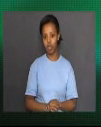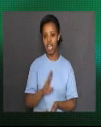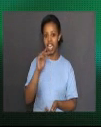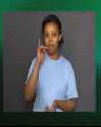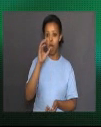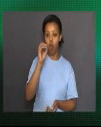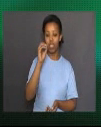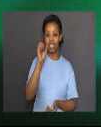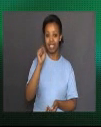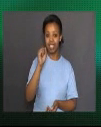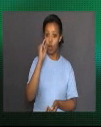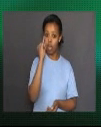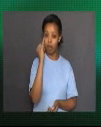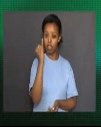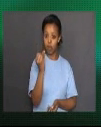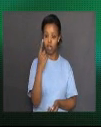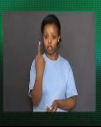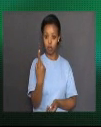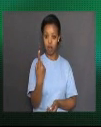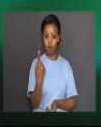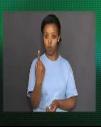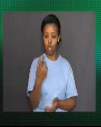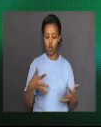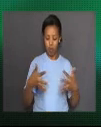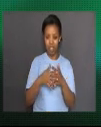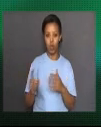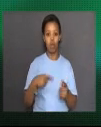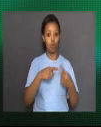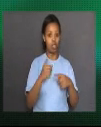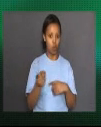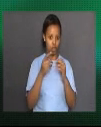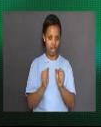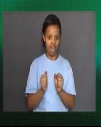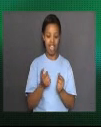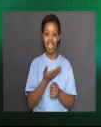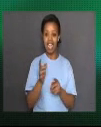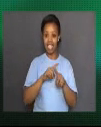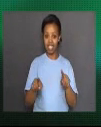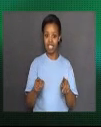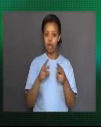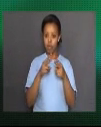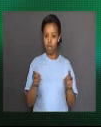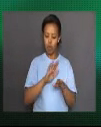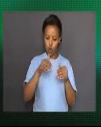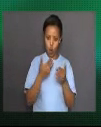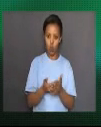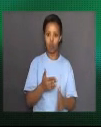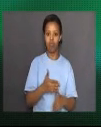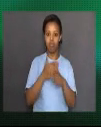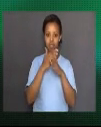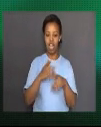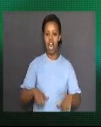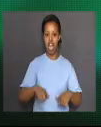Meiosis 1 may seem like a complicated process, but it is vital to all